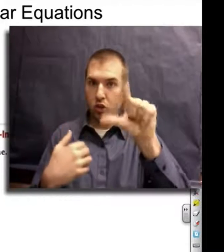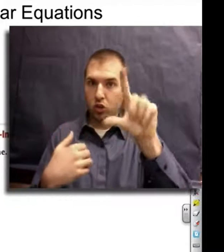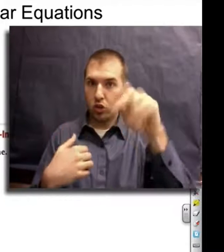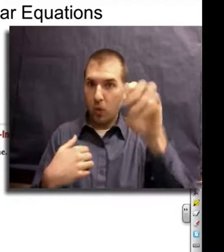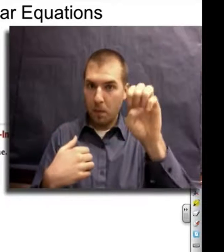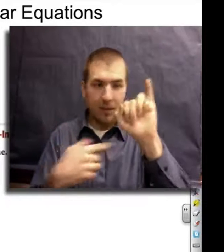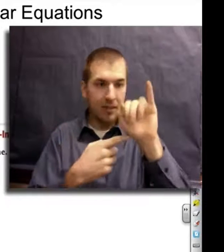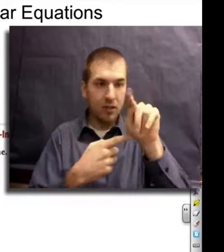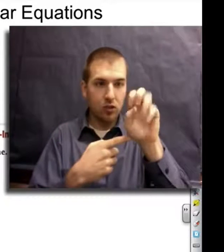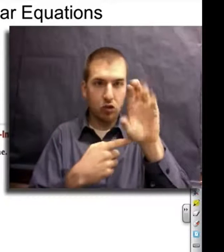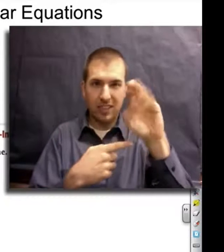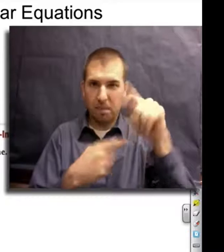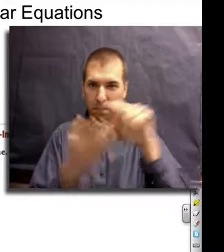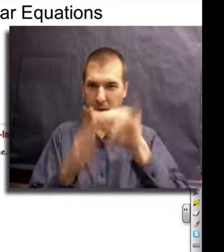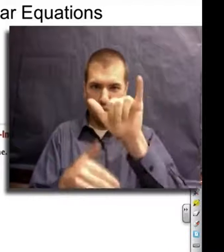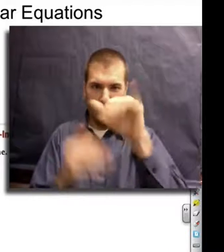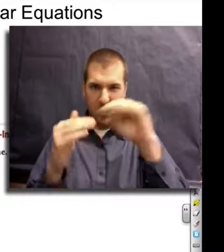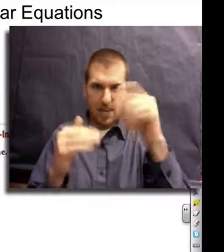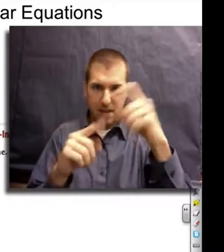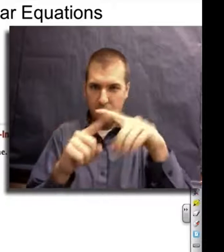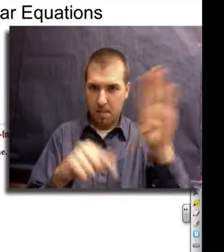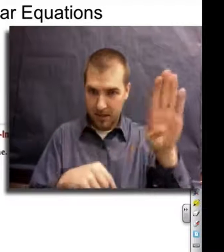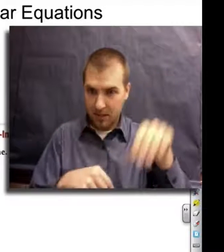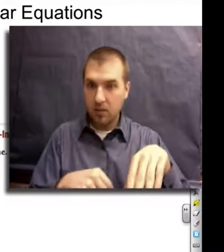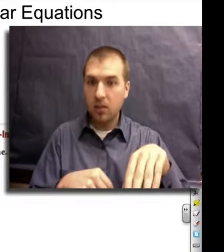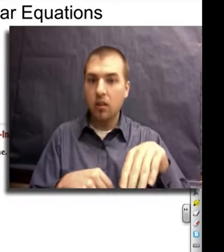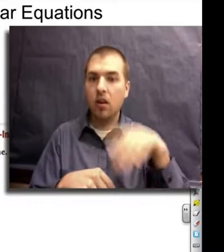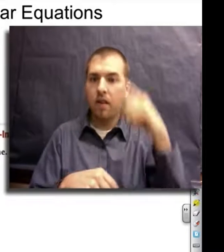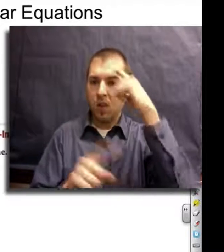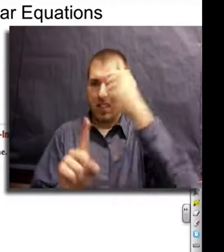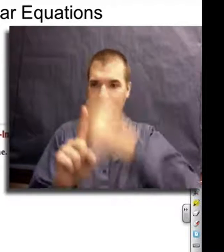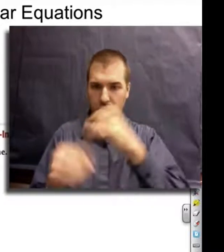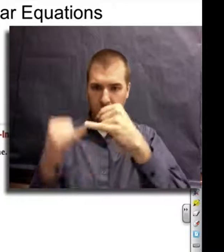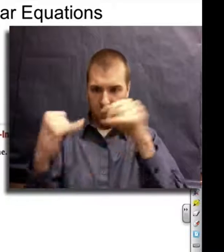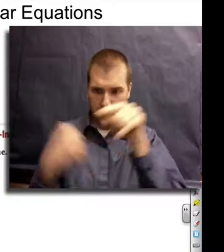down there the slope and the intercept, the y-intercept.